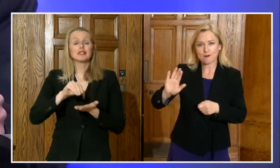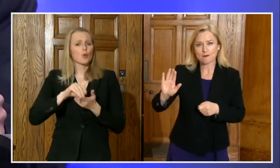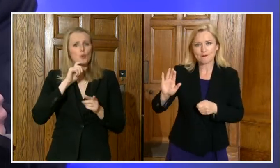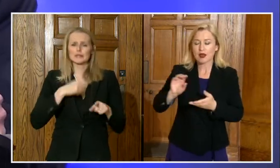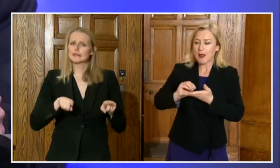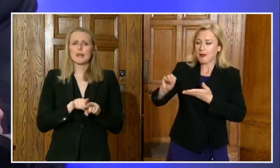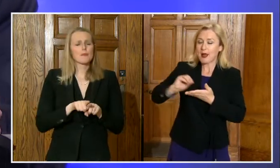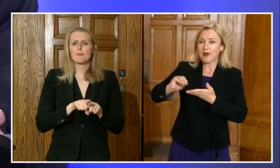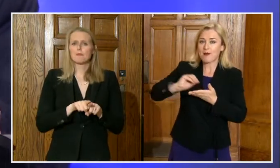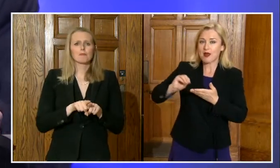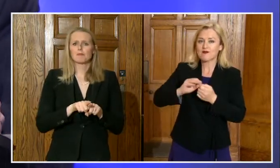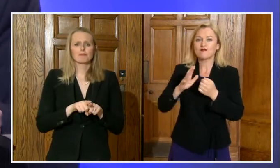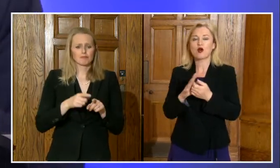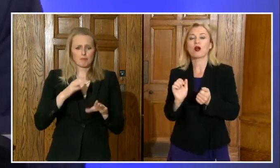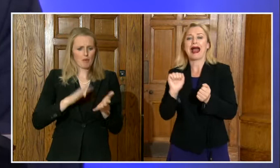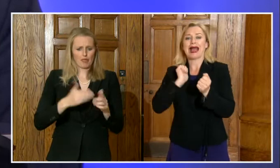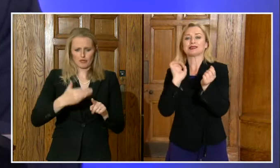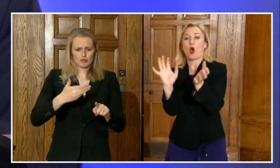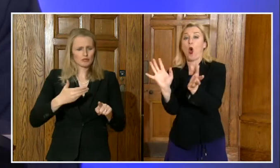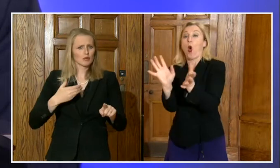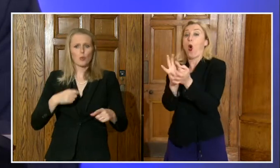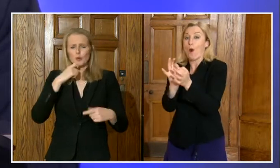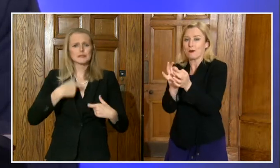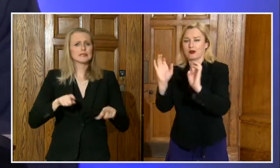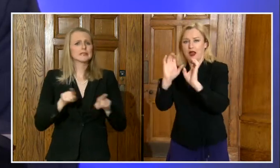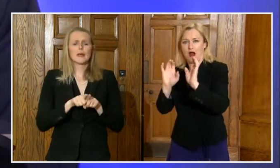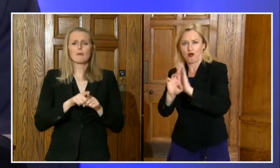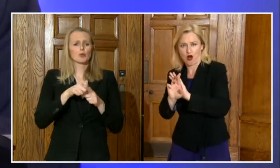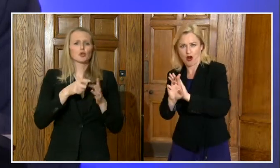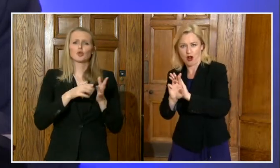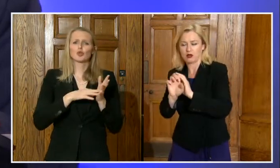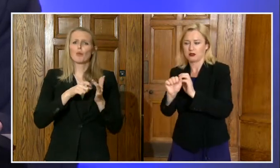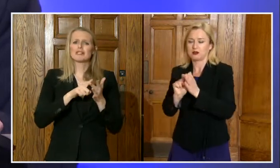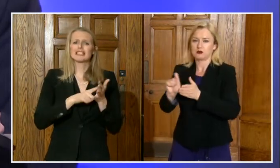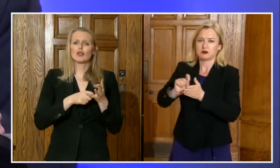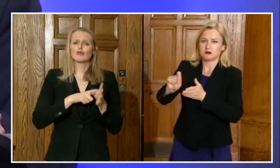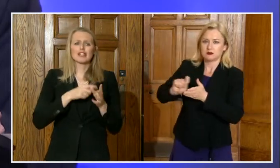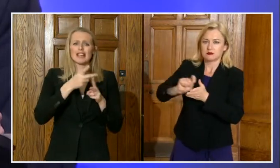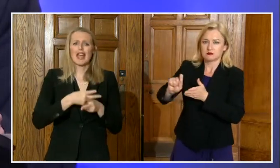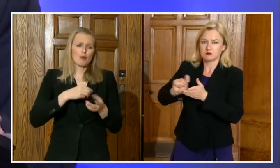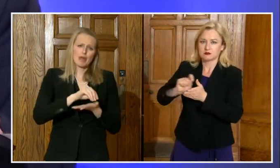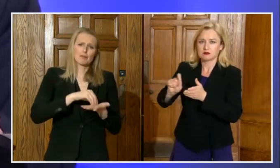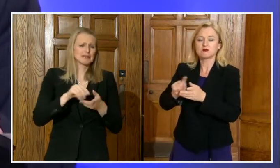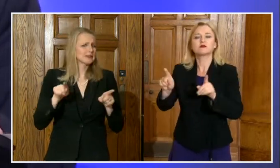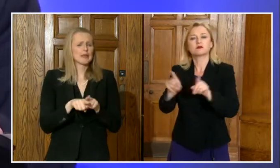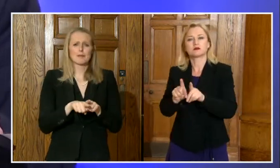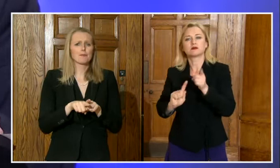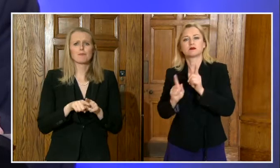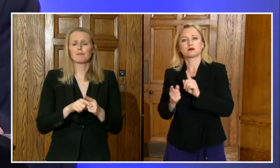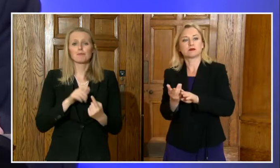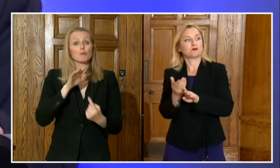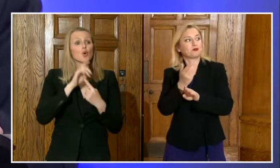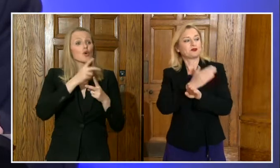as they would have received in the months prior to the COVID-19 pandemic. It's essential that we protect and support the